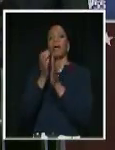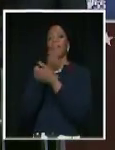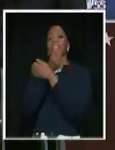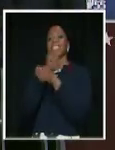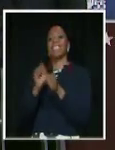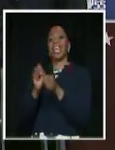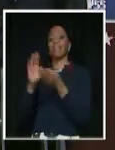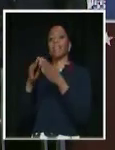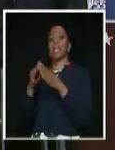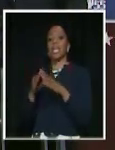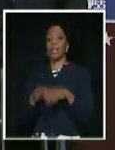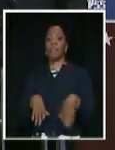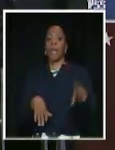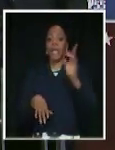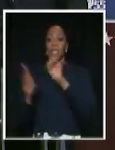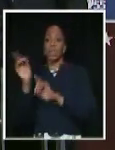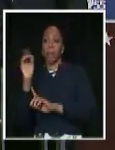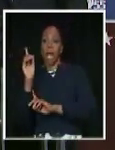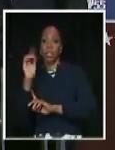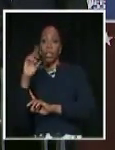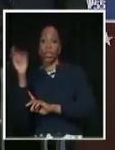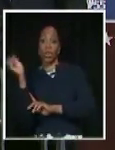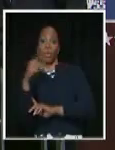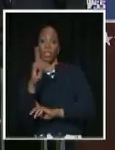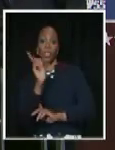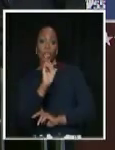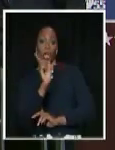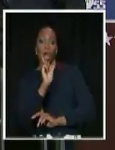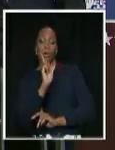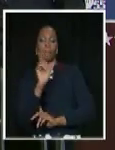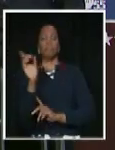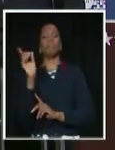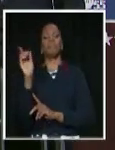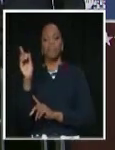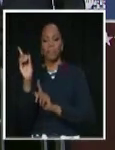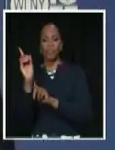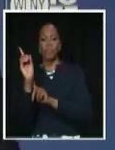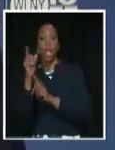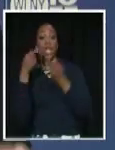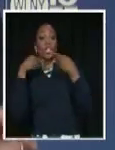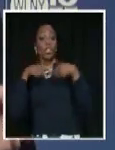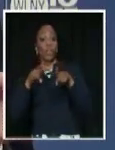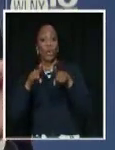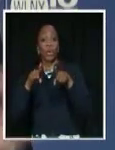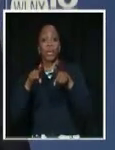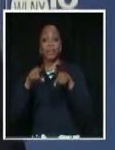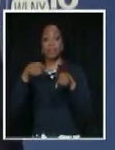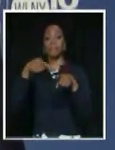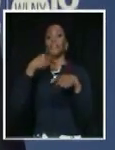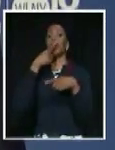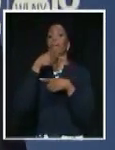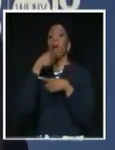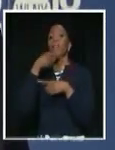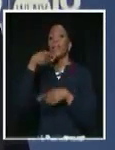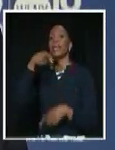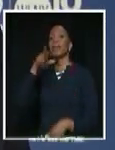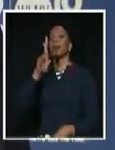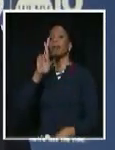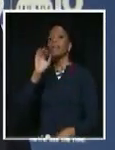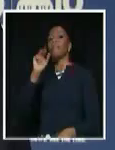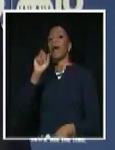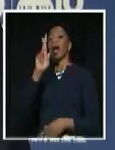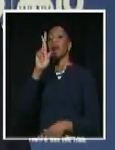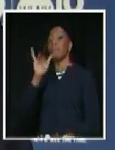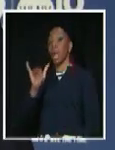your question for Mr. Lhota. Absolutely. Mr. Lhota, you know, during the Republican primary, when you were seeking the